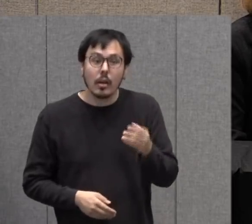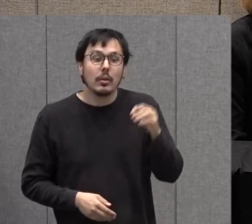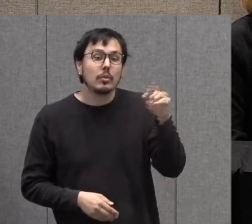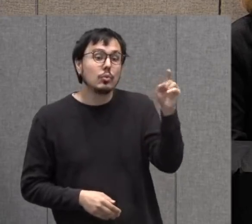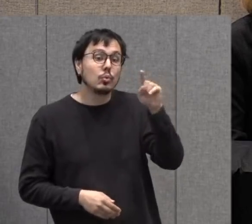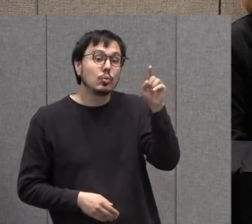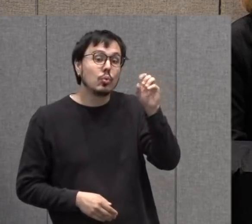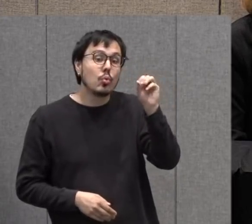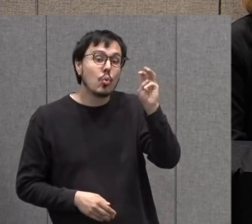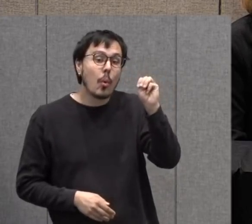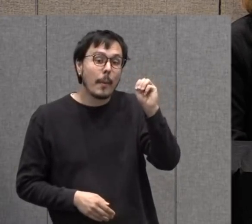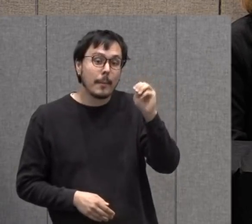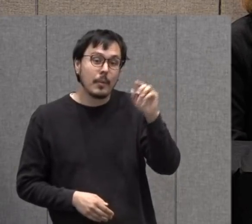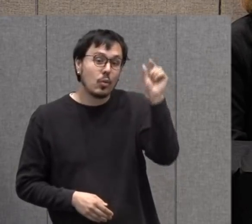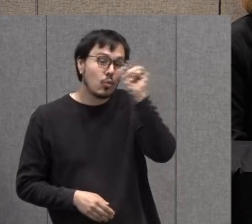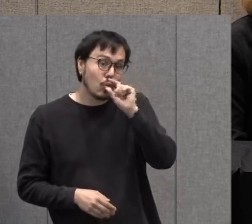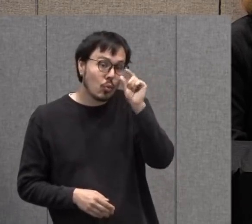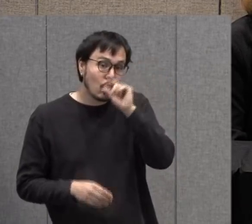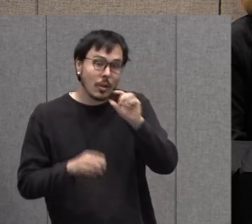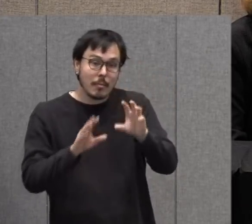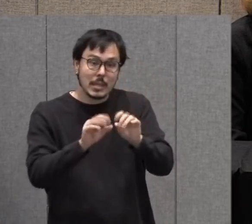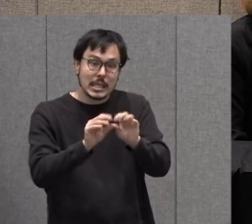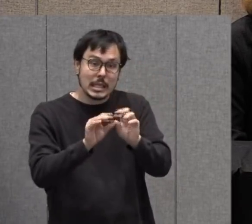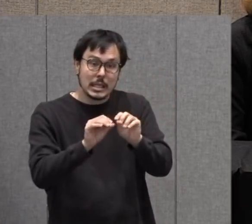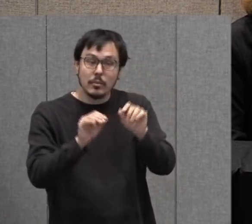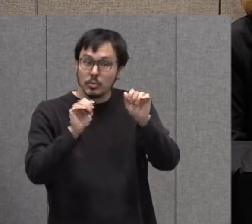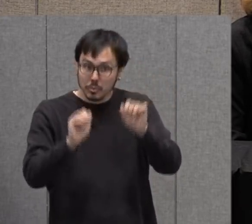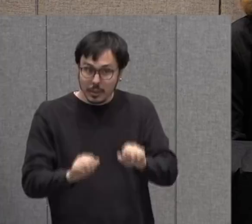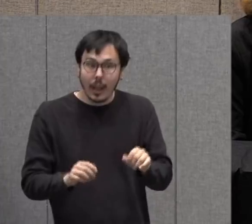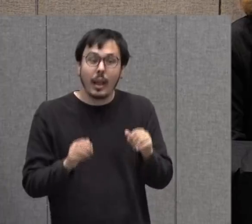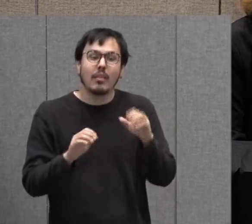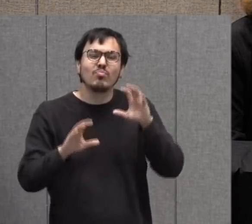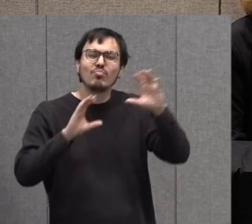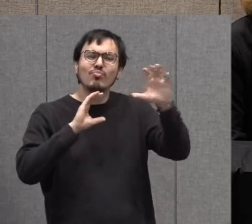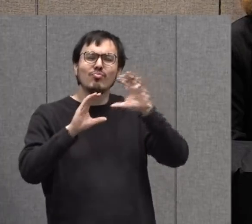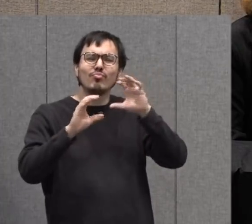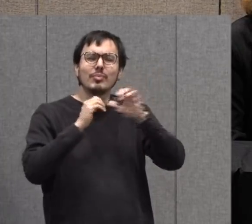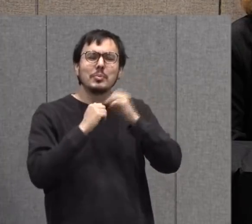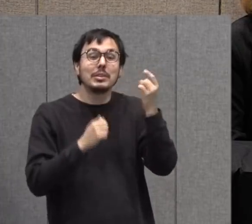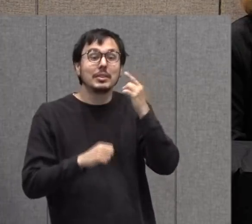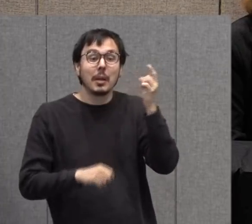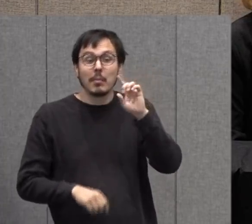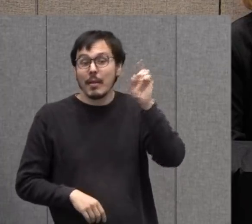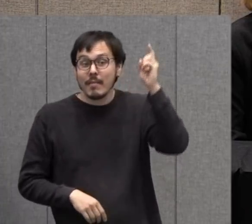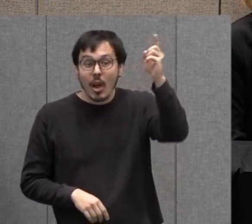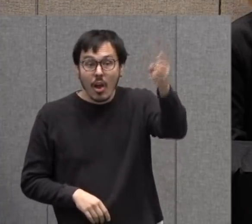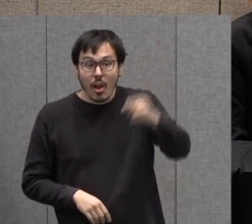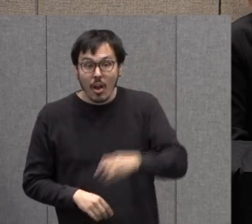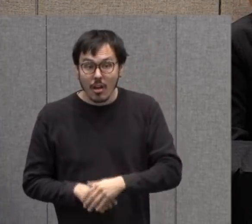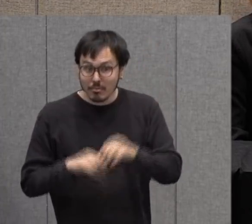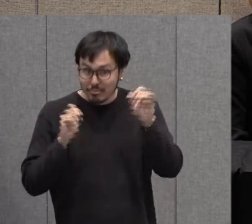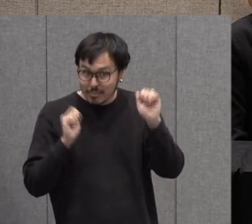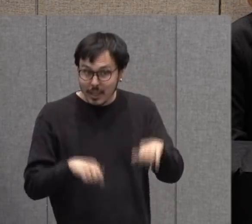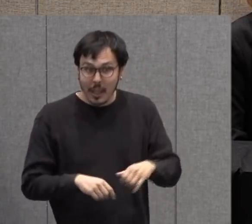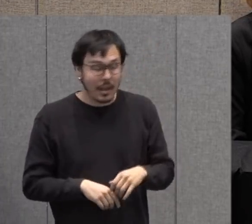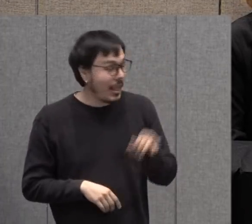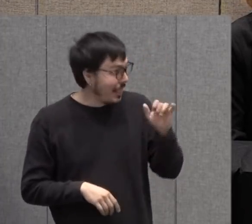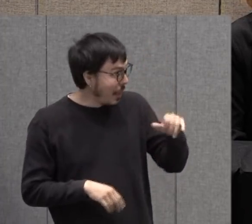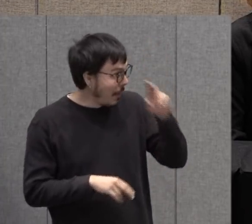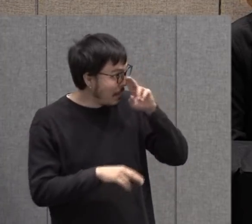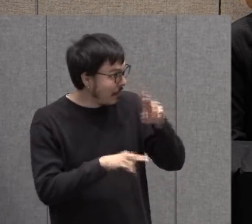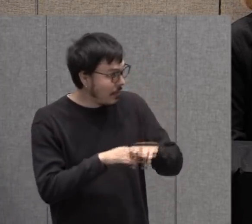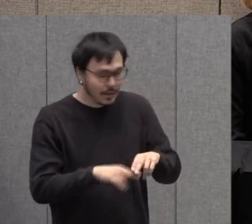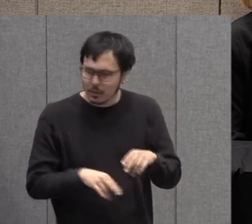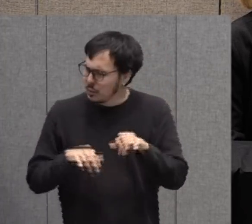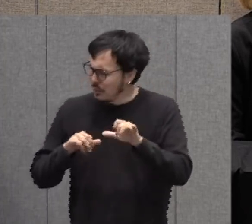Meet, and you can have these conversations with a family member who's far away. That would be fun too. That would be really cool. Because you can